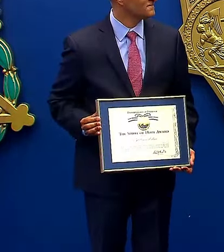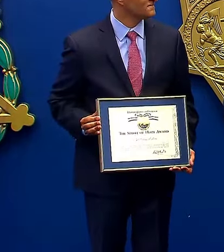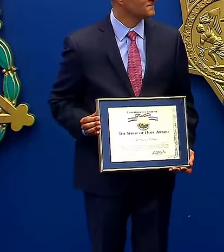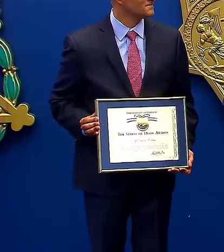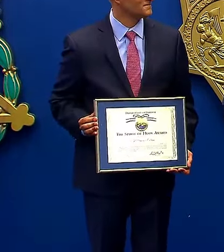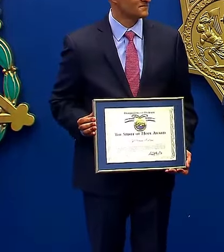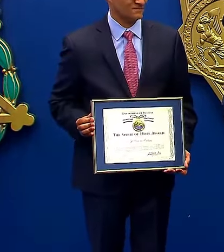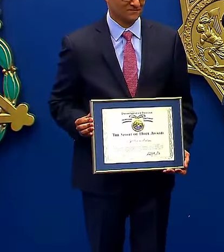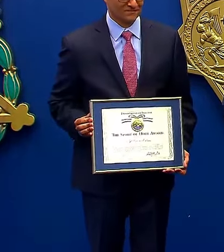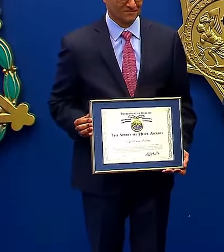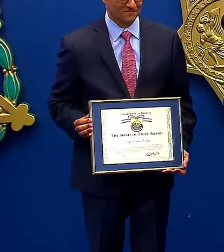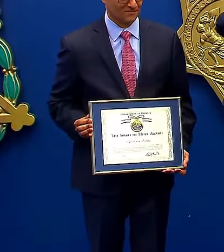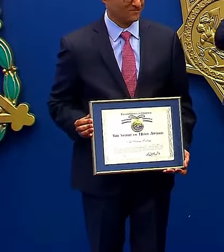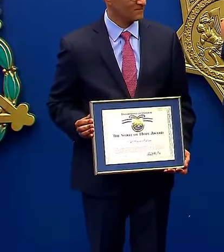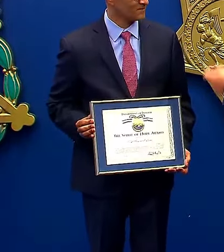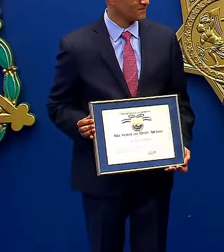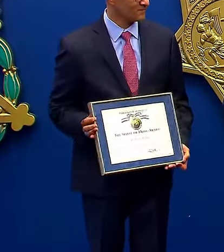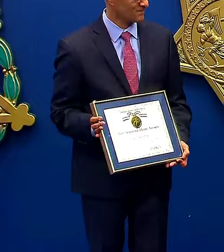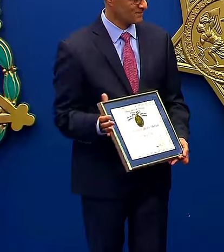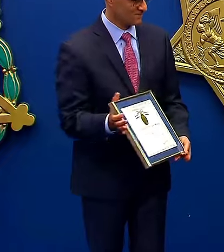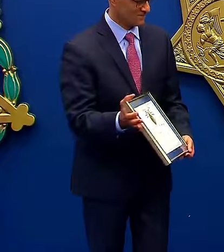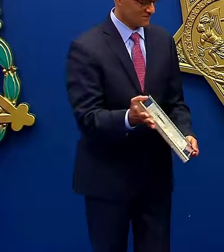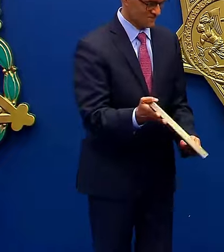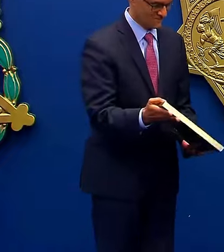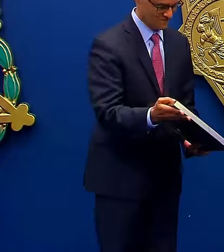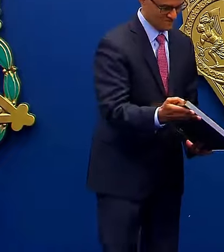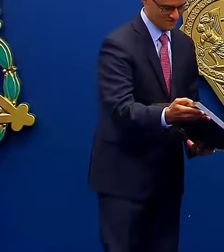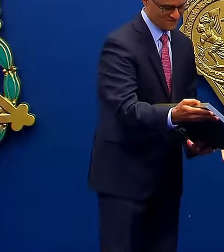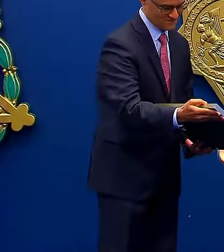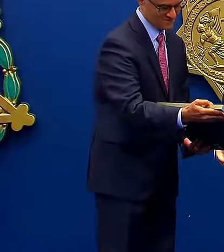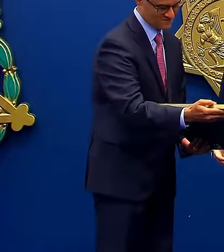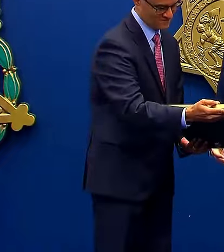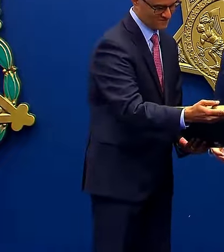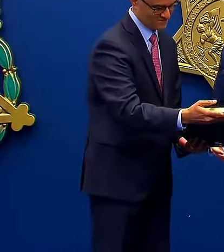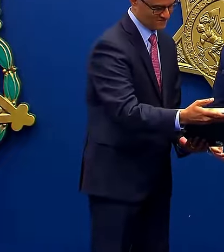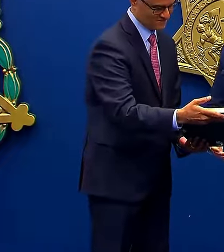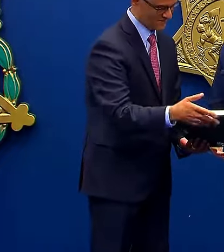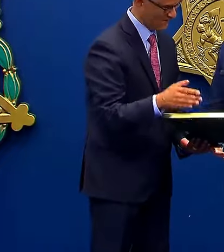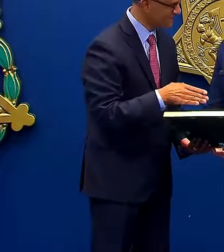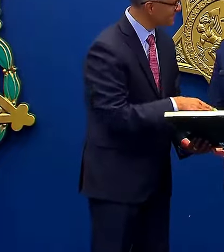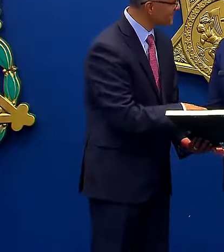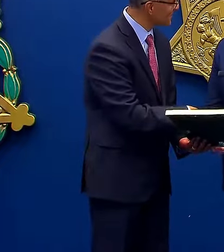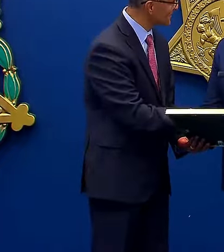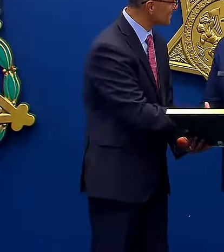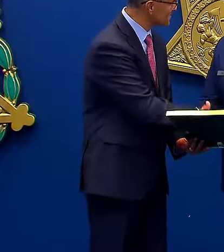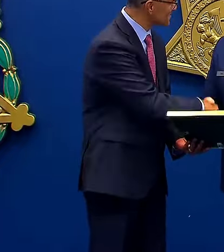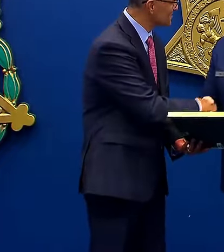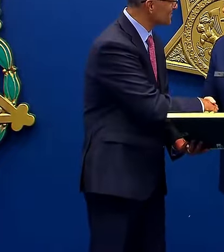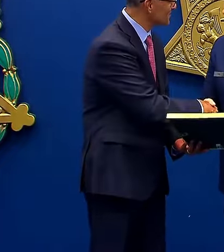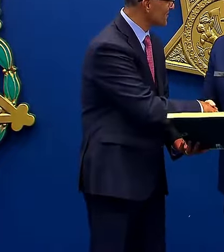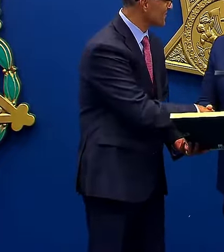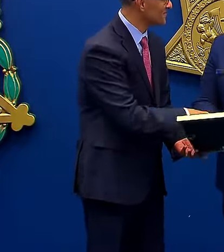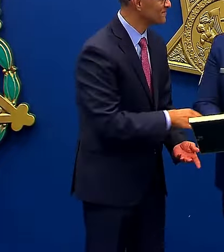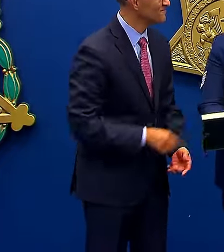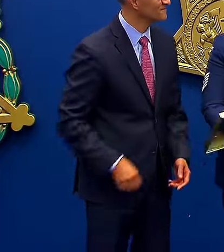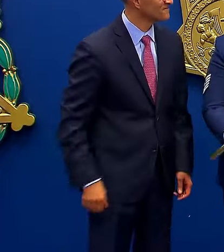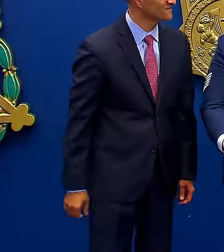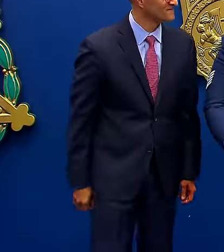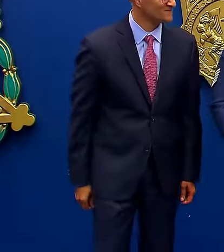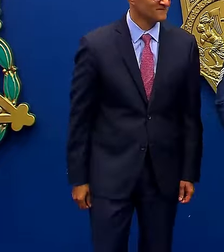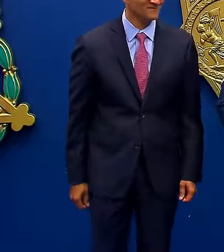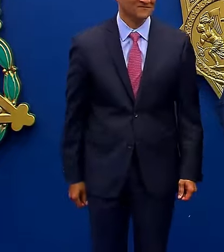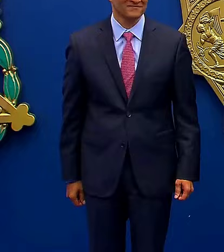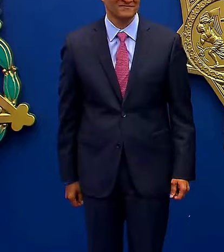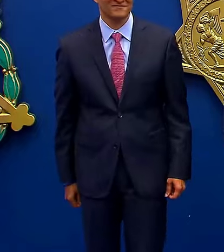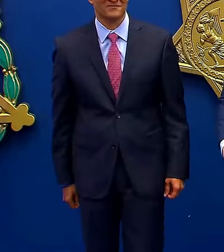Presenting the Spirit of Hope Award on behalf of the United States Space Force is Major General Steve Whitney, Director of Staff,